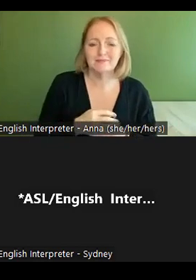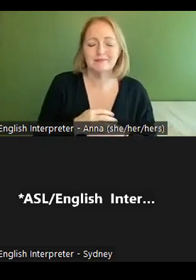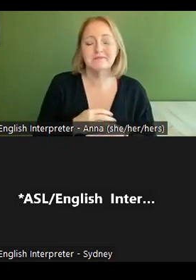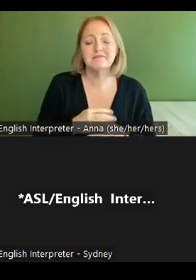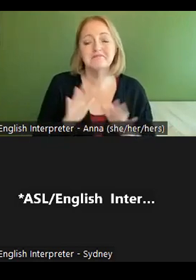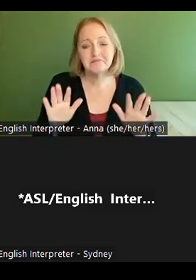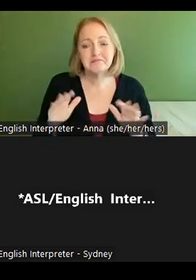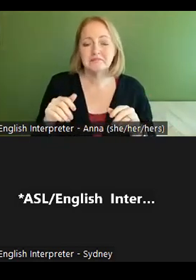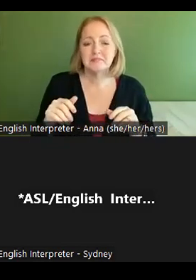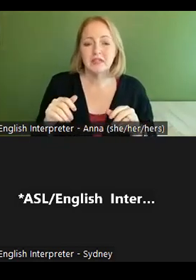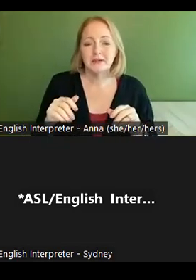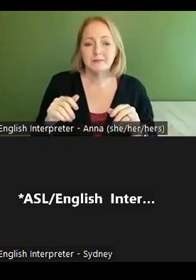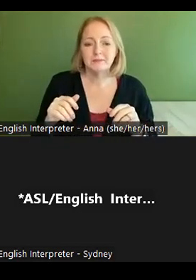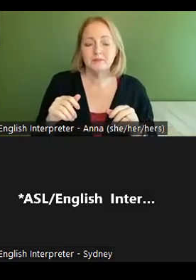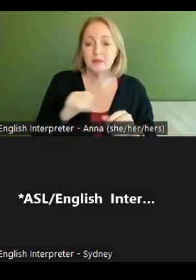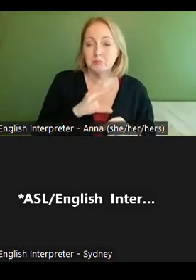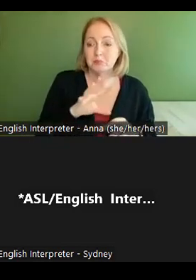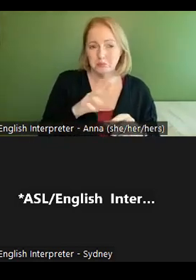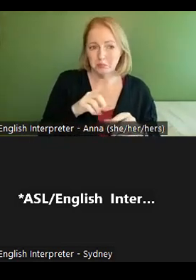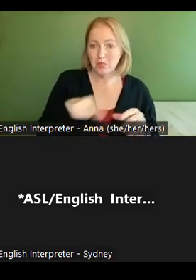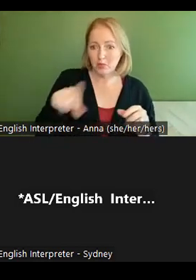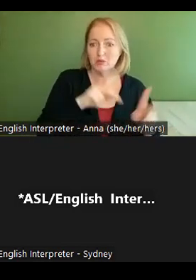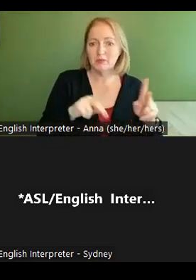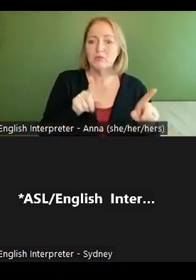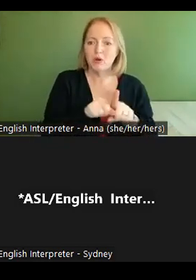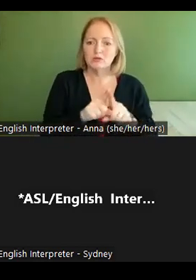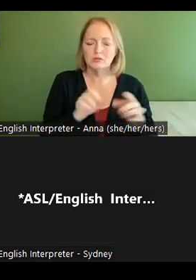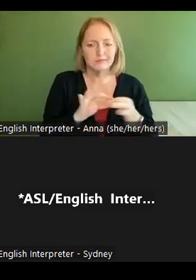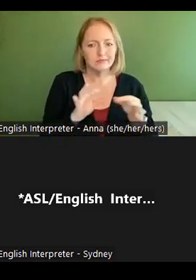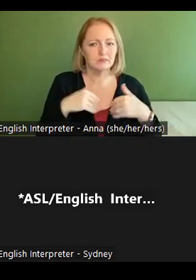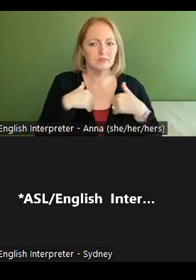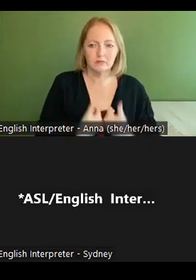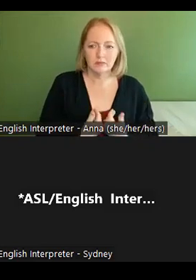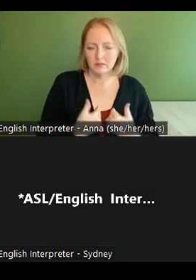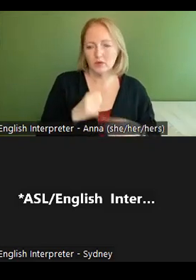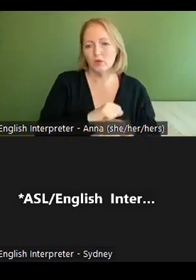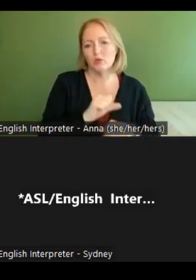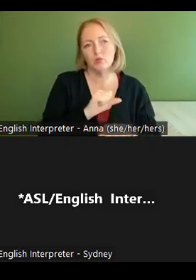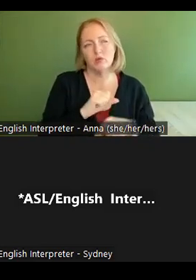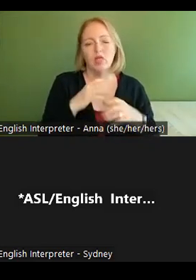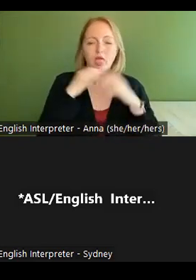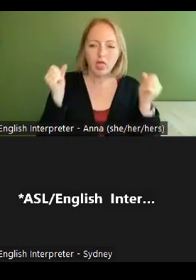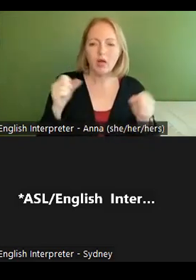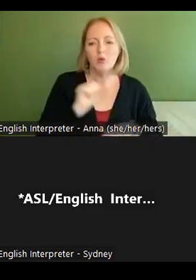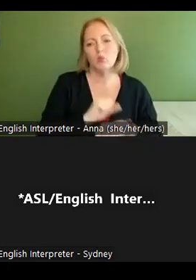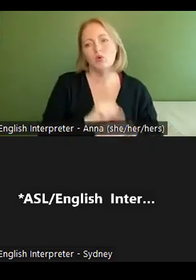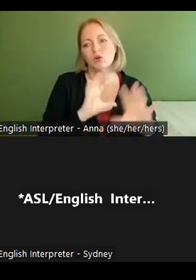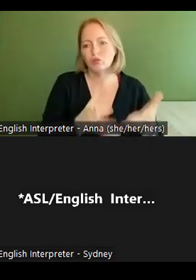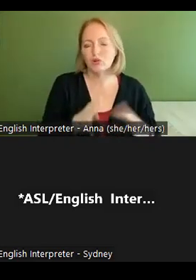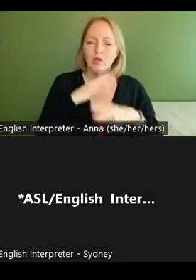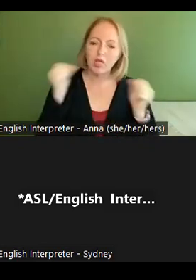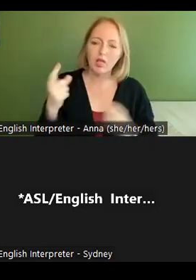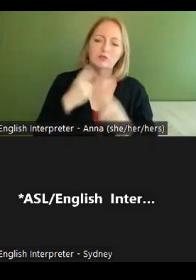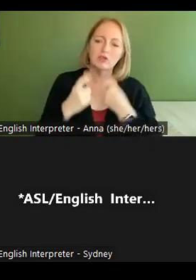time, participants expressed a profound fatigue with work groups and surveys and uncertainty about